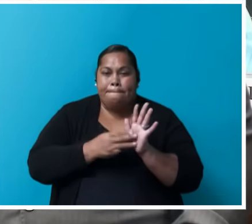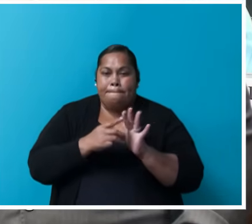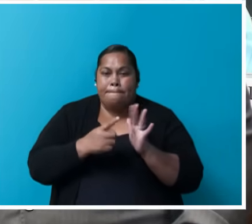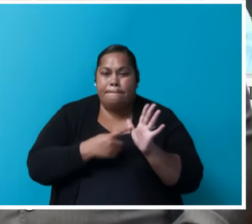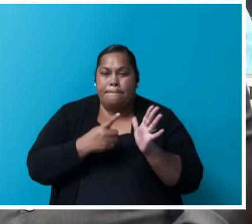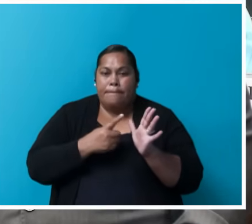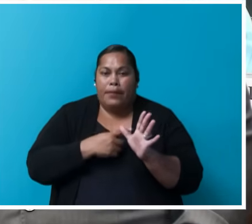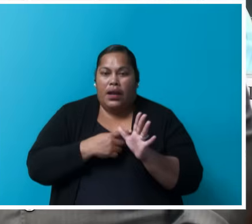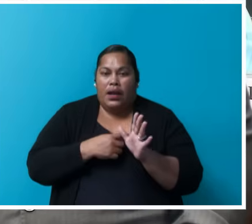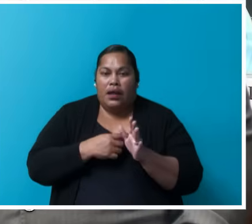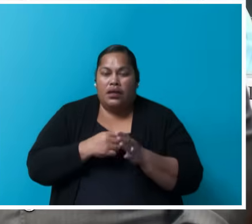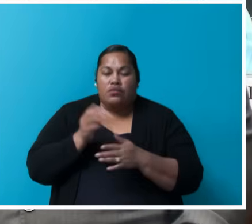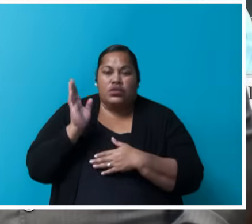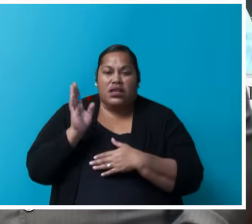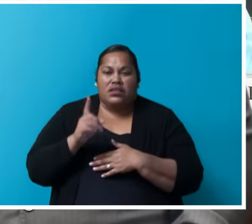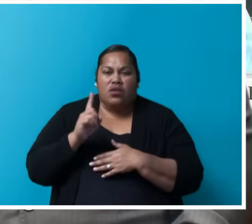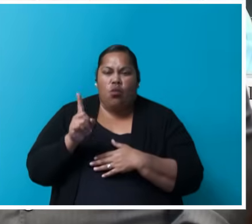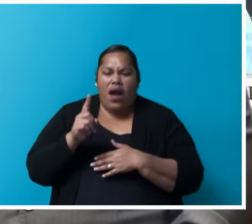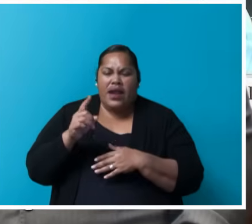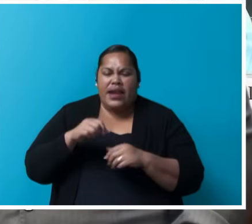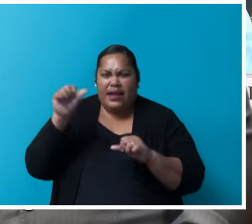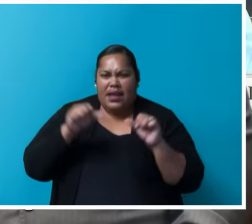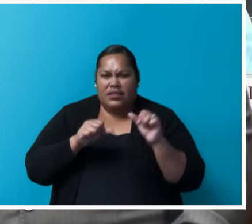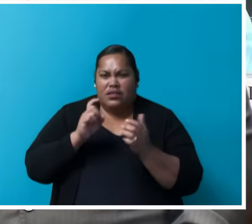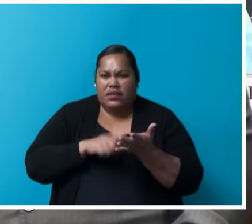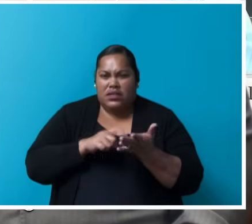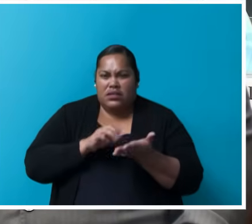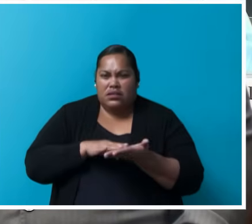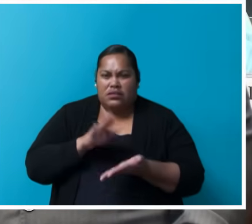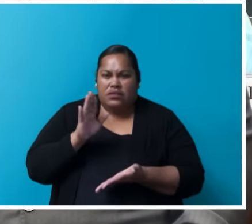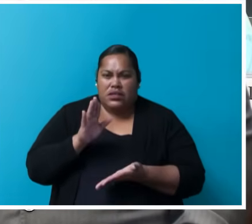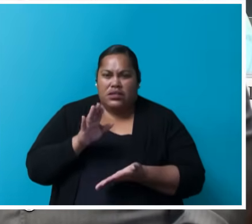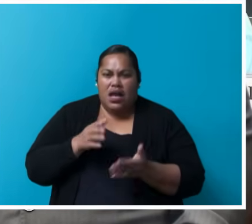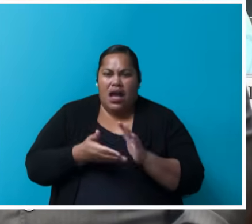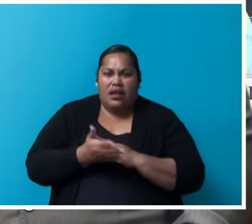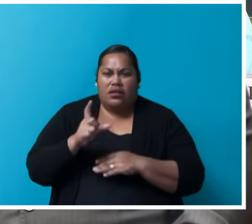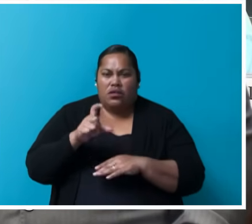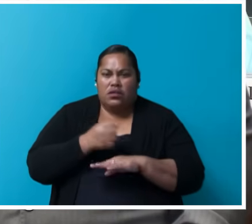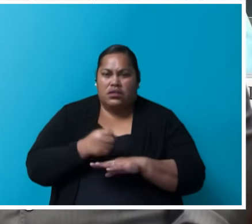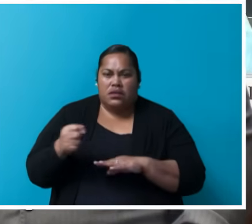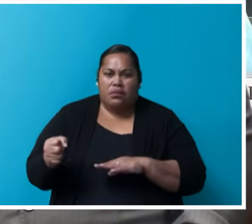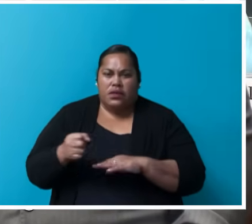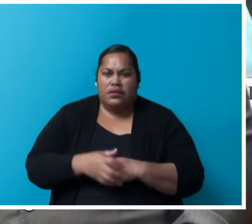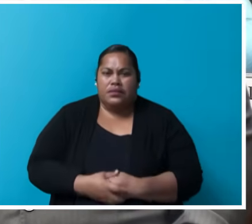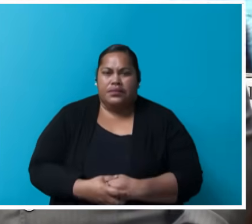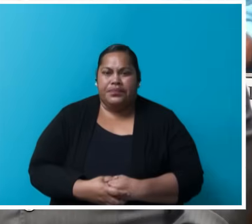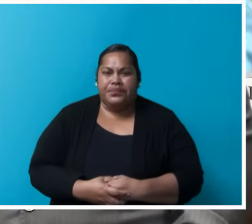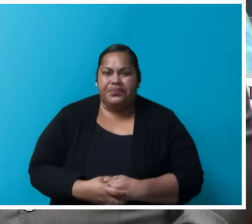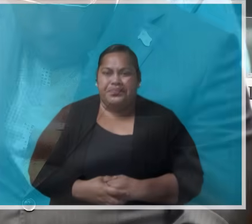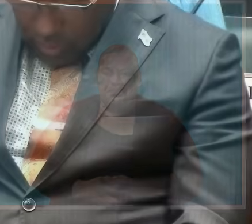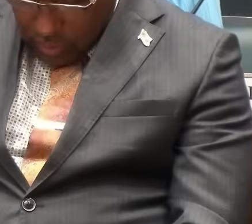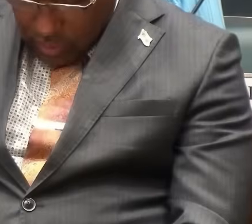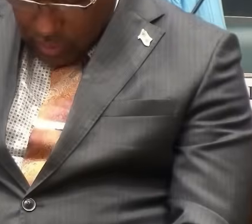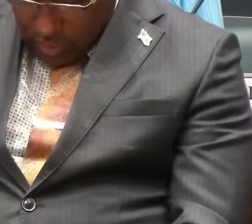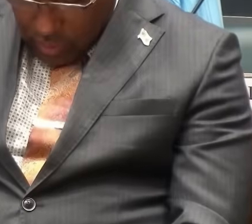presented a very, very convoluted analysis of the debt increase under the coalition government. And they can't even get the